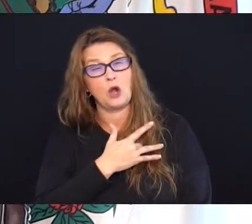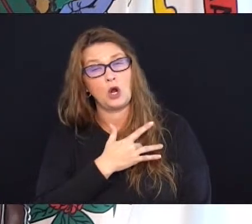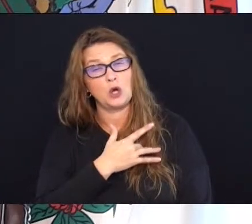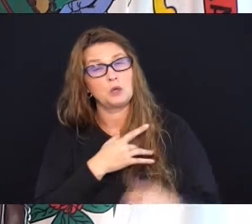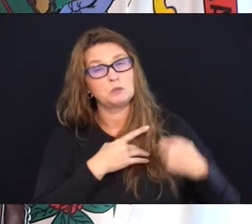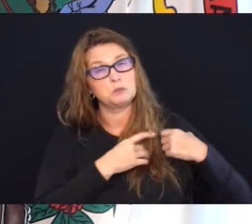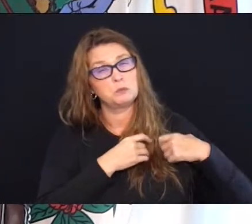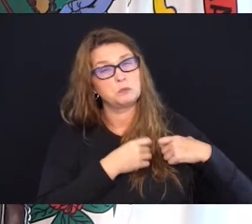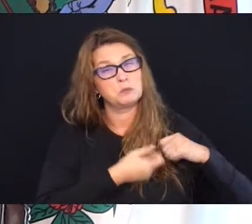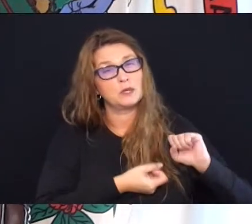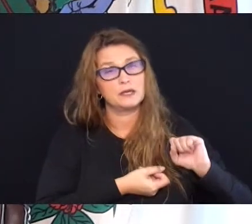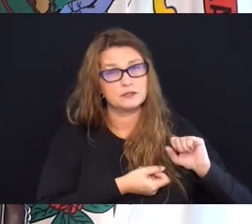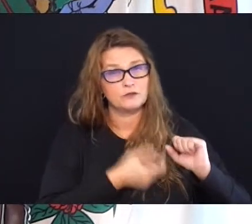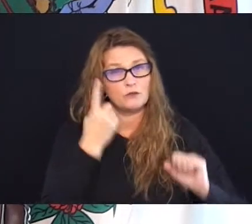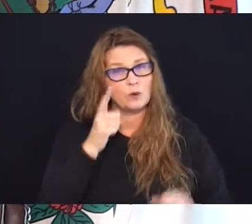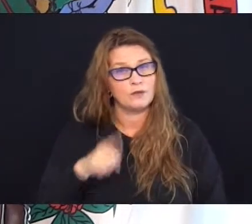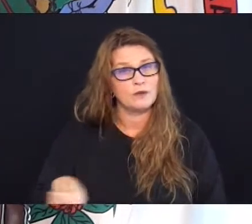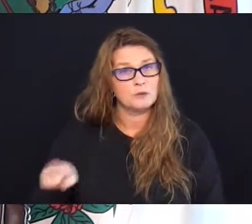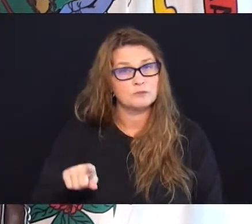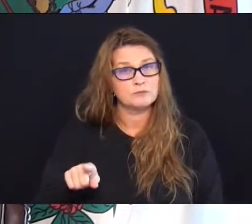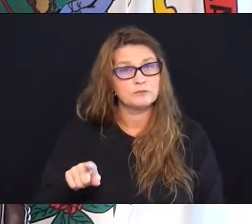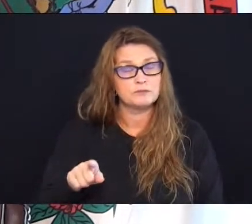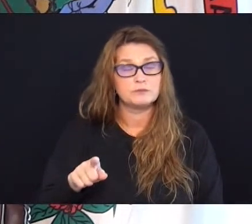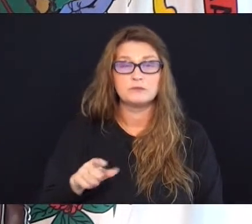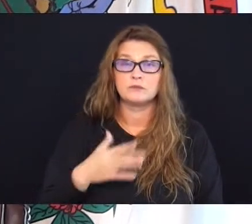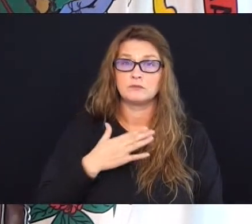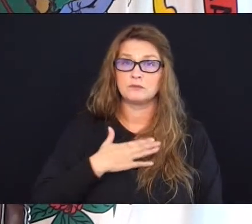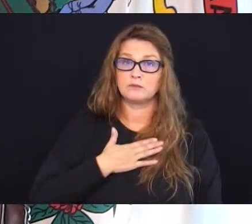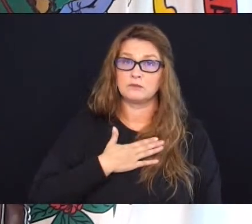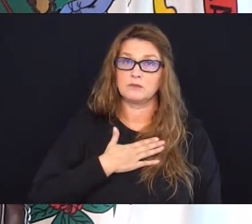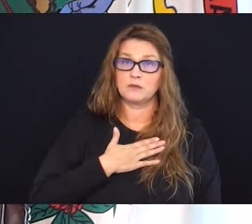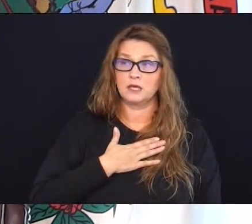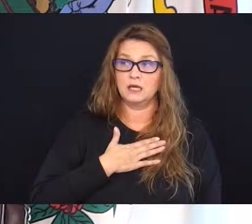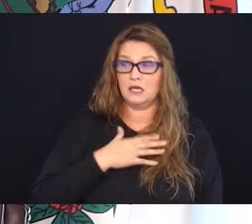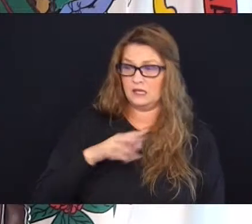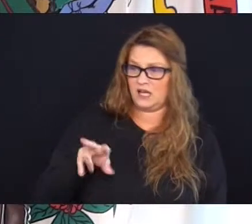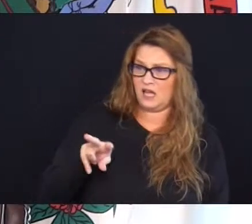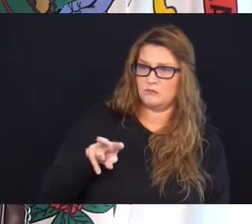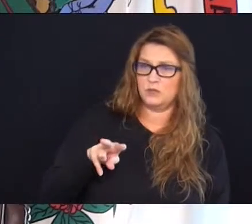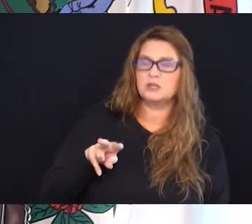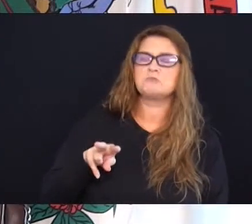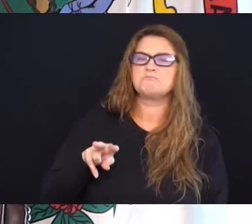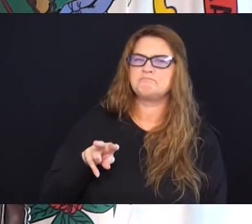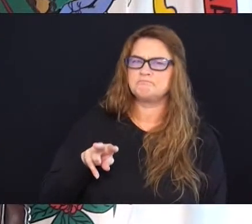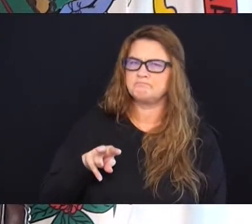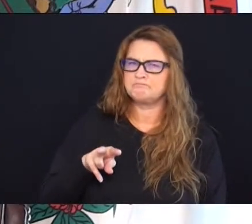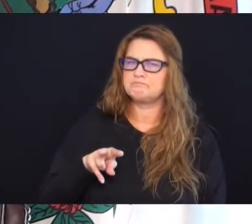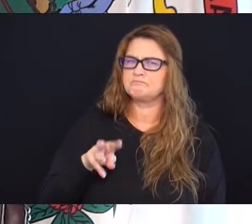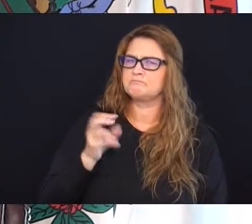you. From my standpoint, there's lots of things here to think about.